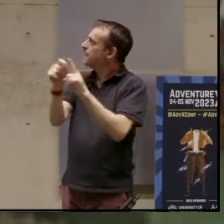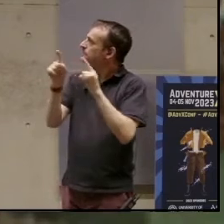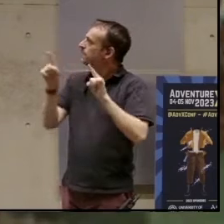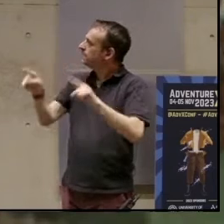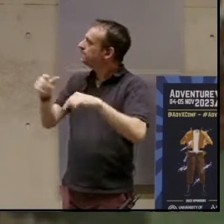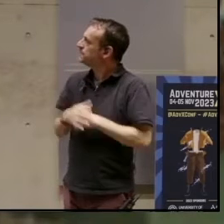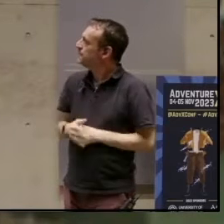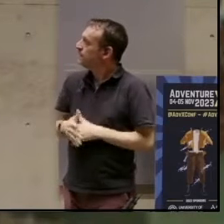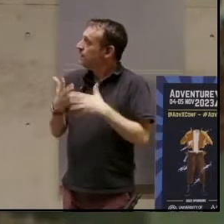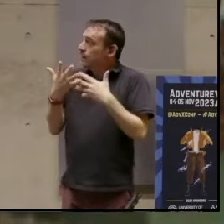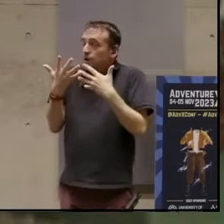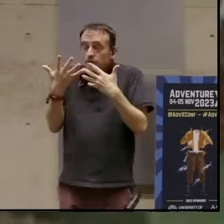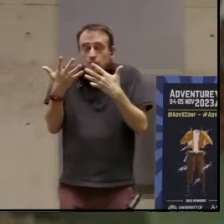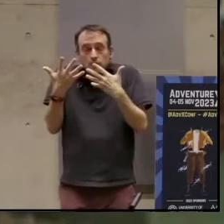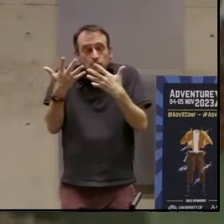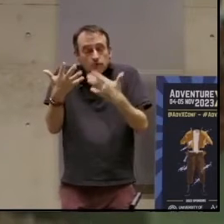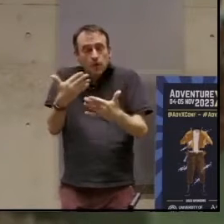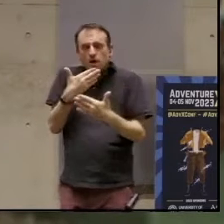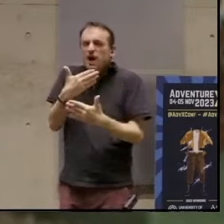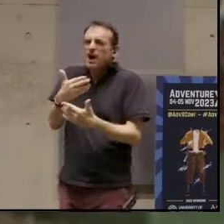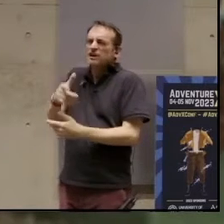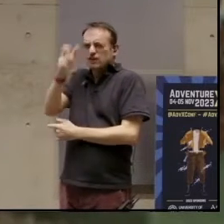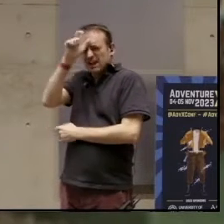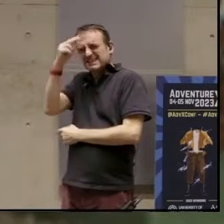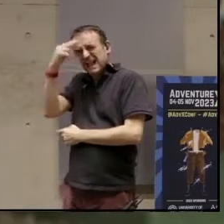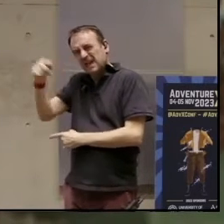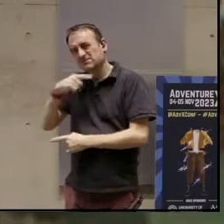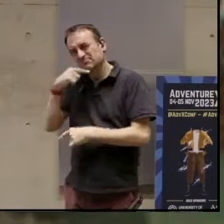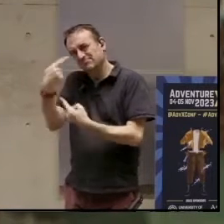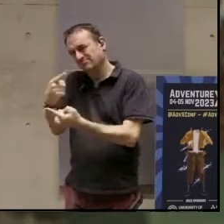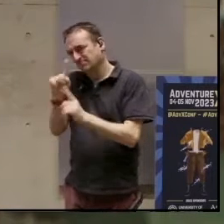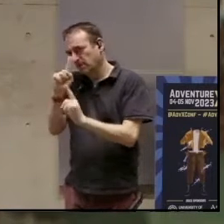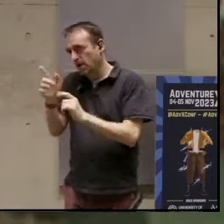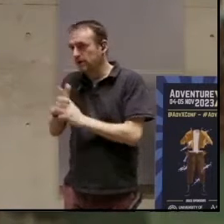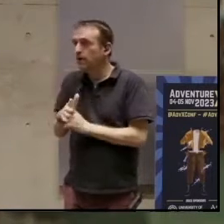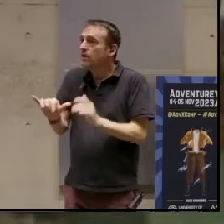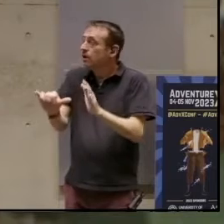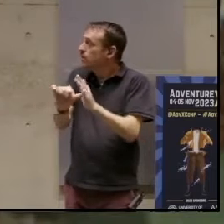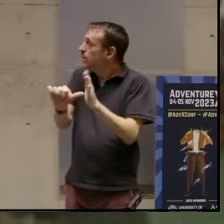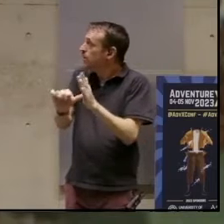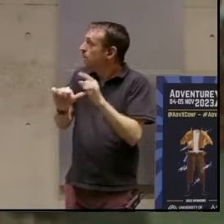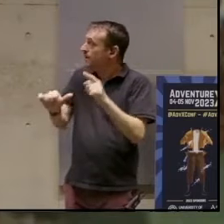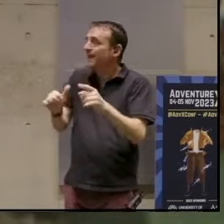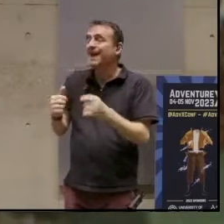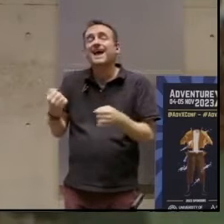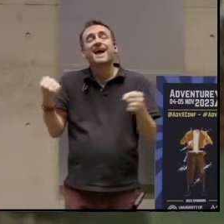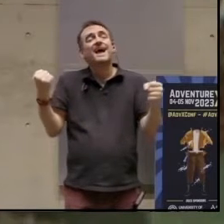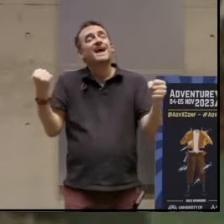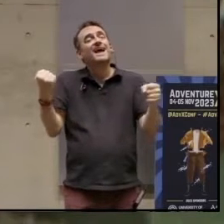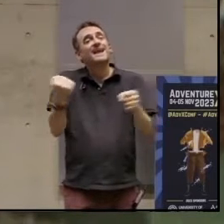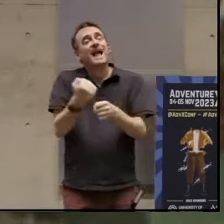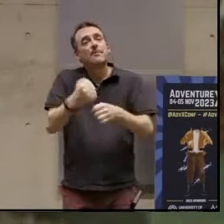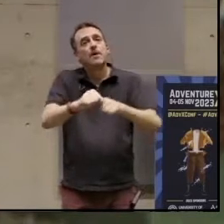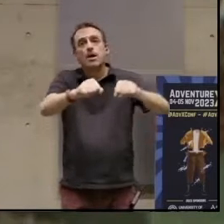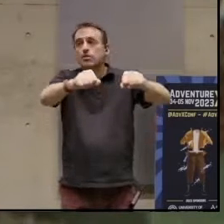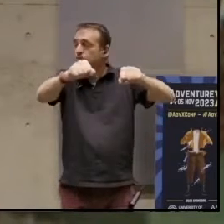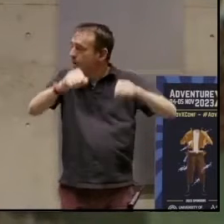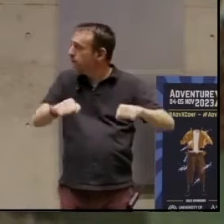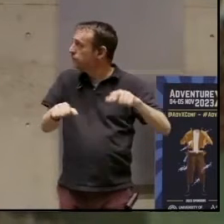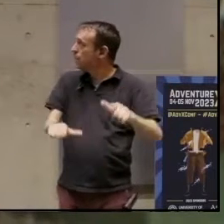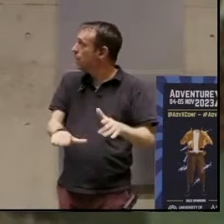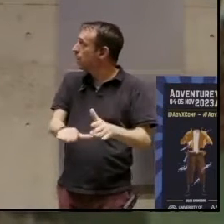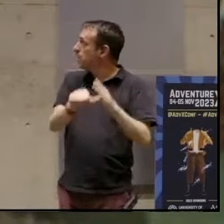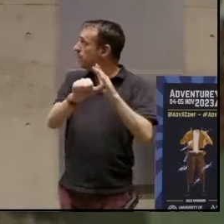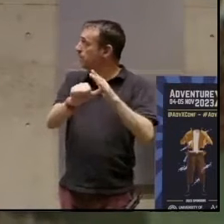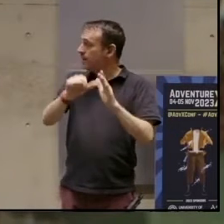on. All right, so here's the real problem. What happened to Game of Thrones was a problem of psychological-based storytelling.